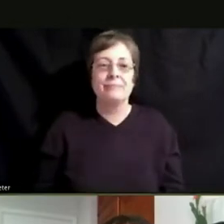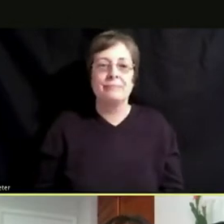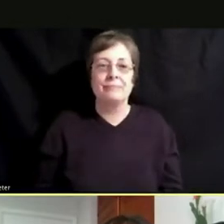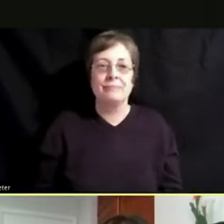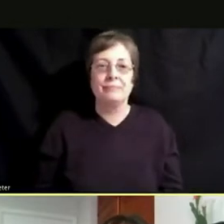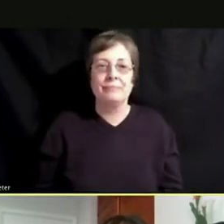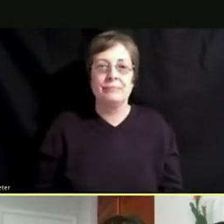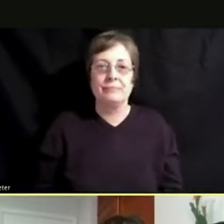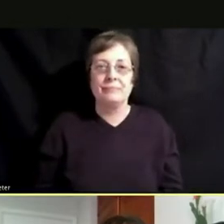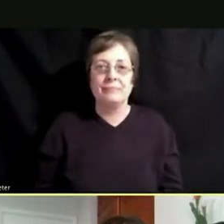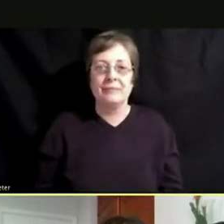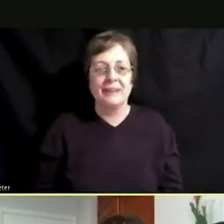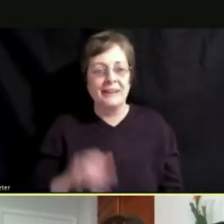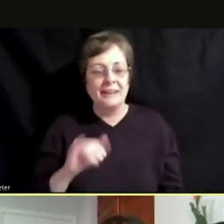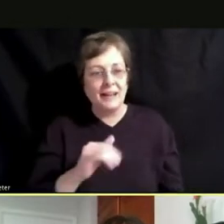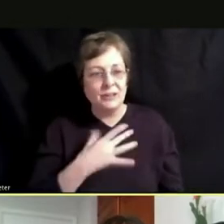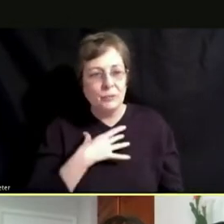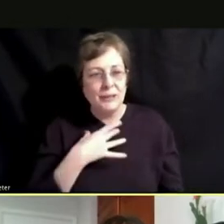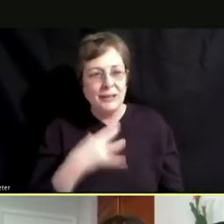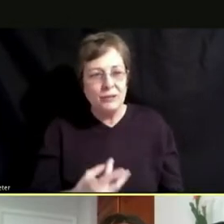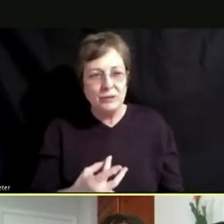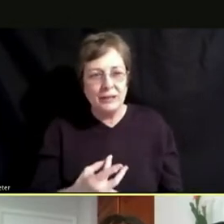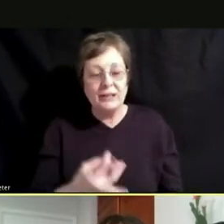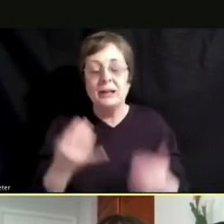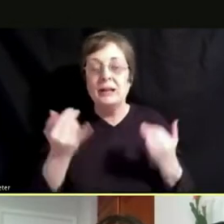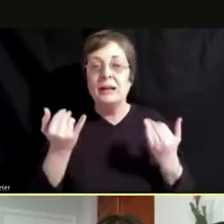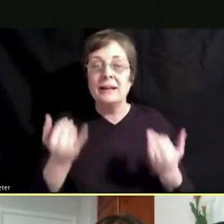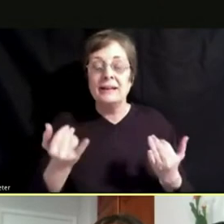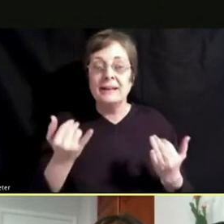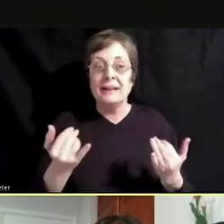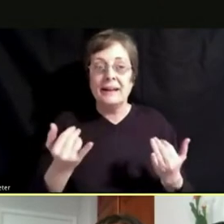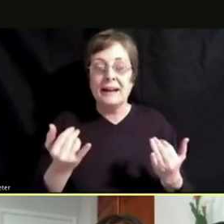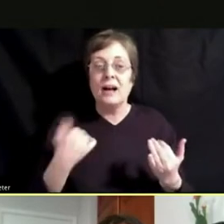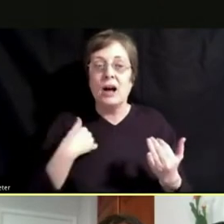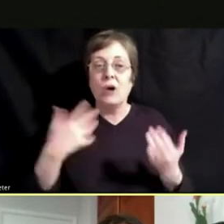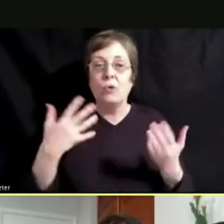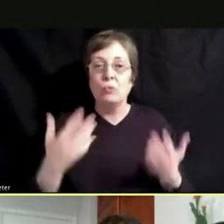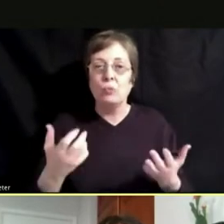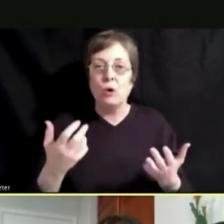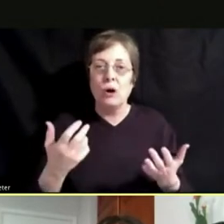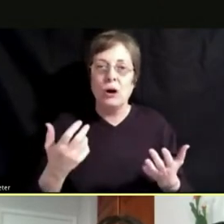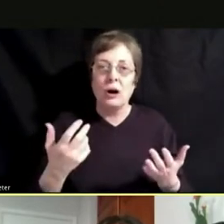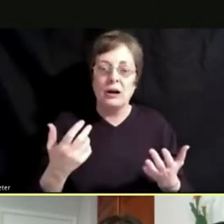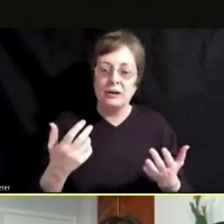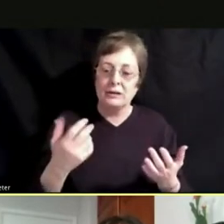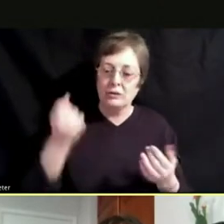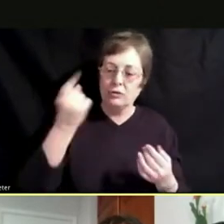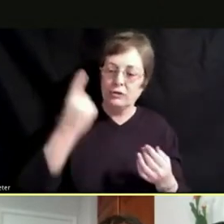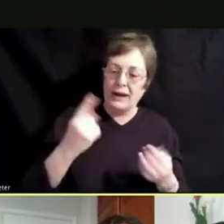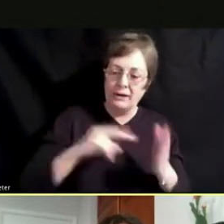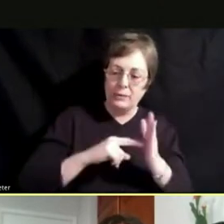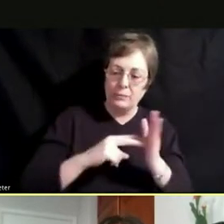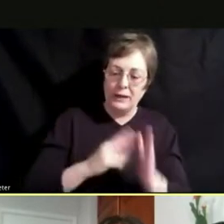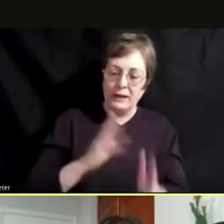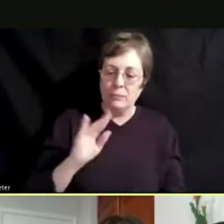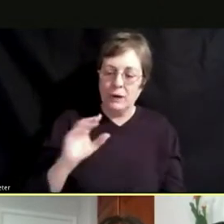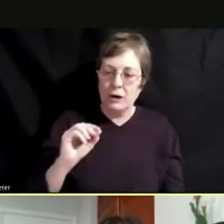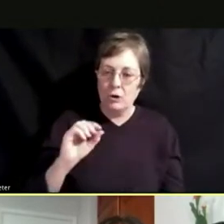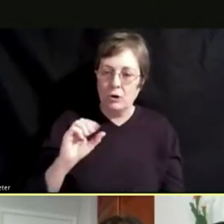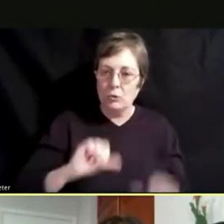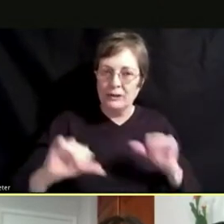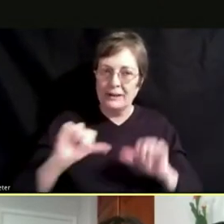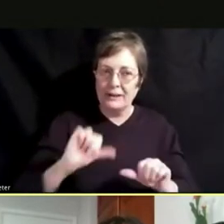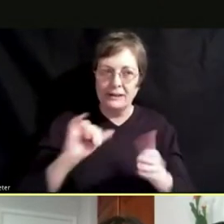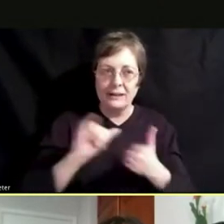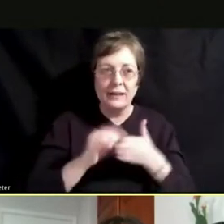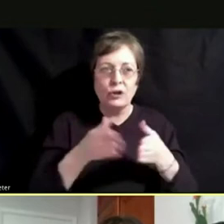That is so interesting. And now I want to be able to define what bioscience is. It is such a broad industry,